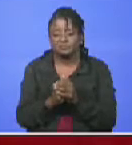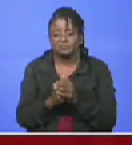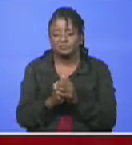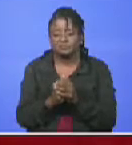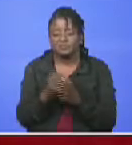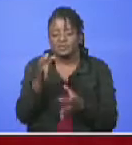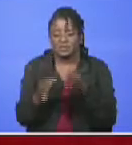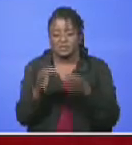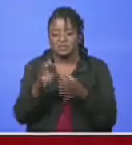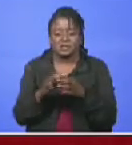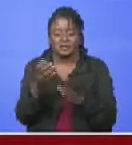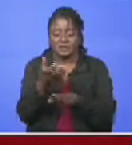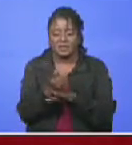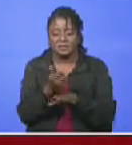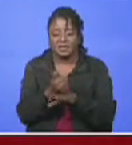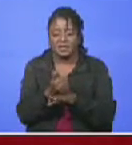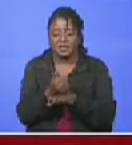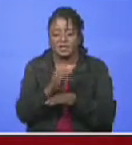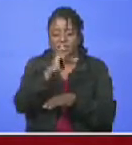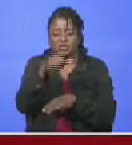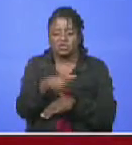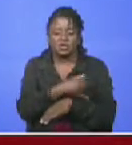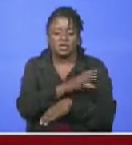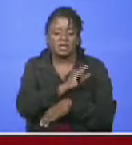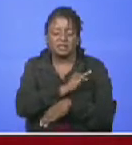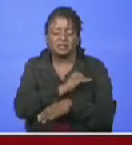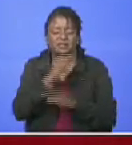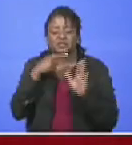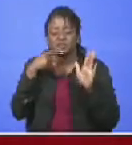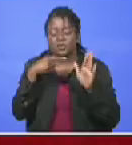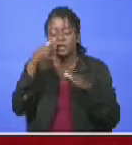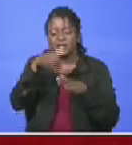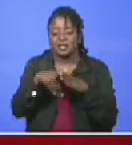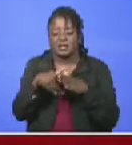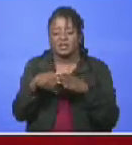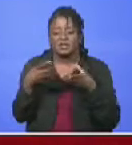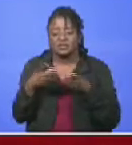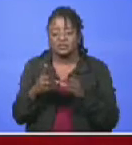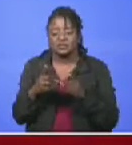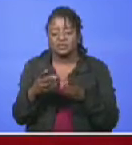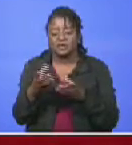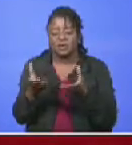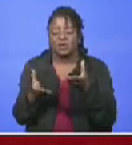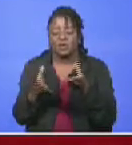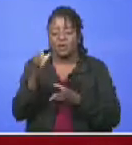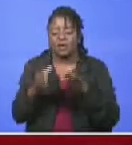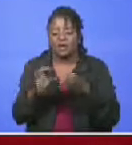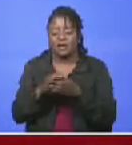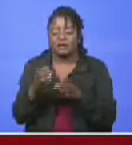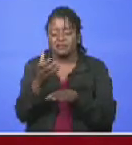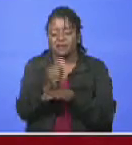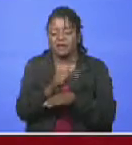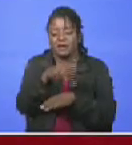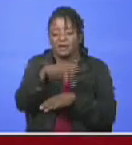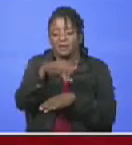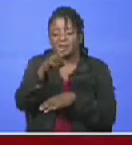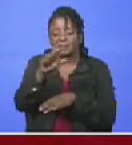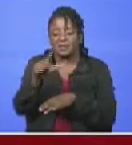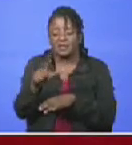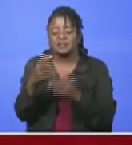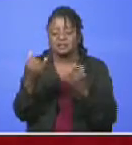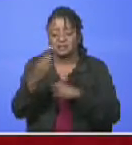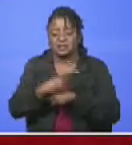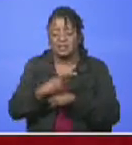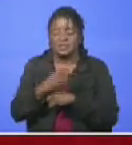Justice of Appeal John Isaac sworn in as acting president of the Court of Appeal during a brief ceremony at Government House today. An experienced